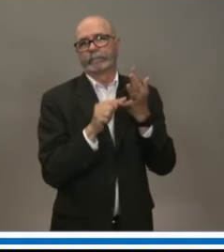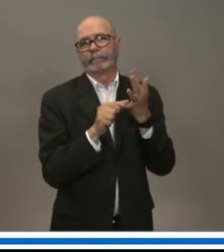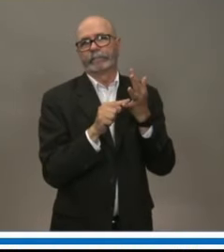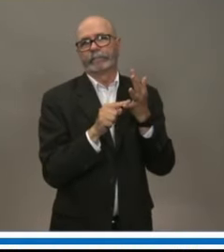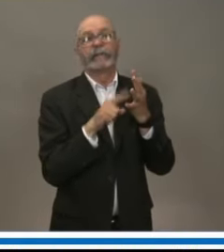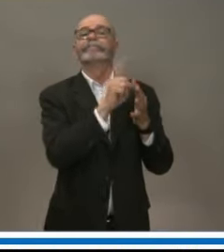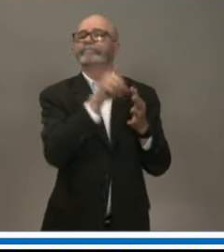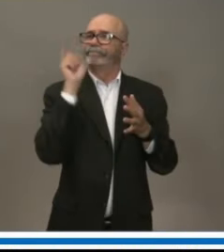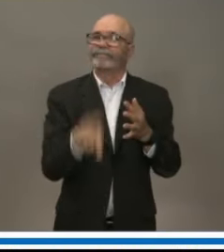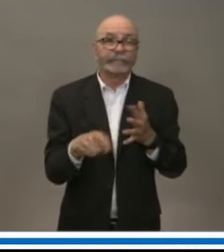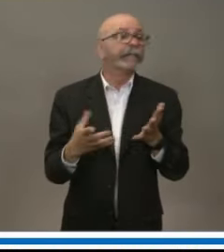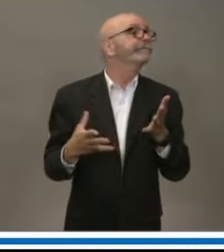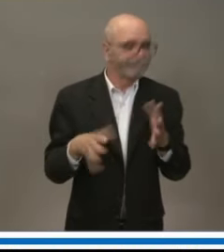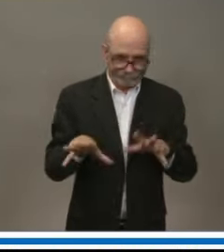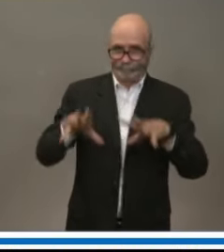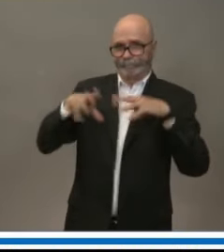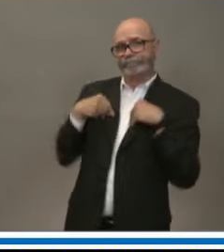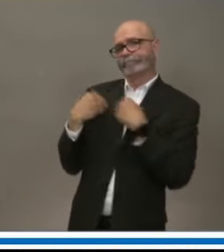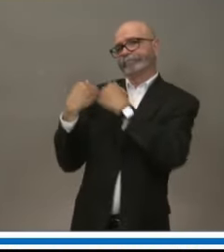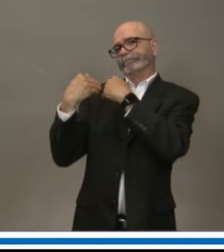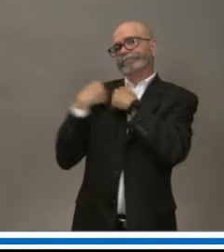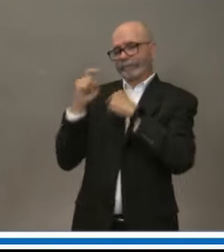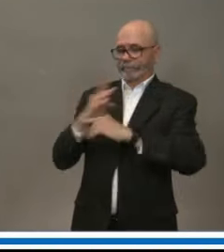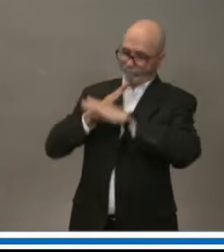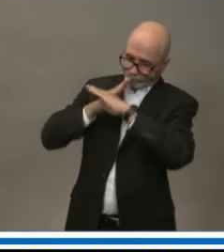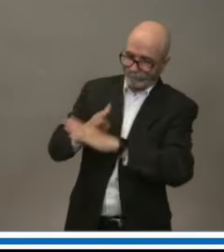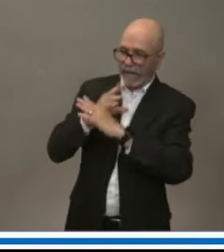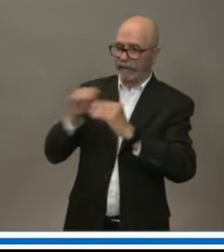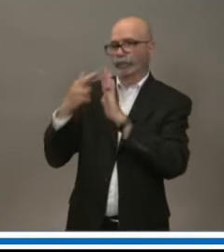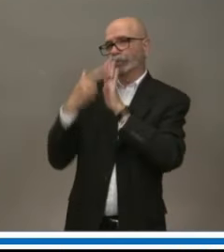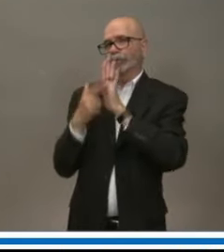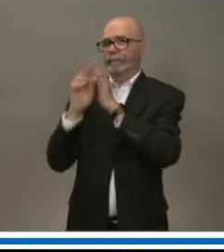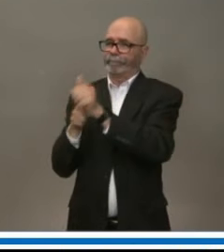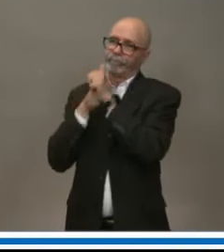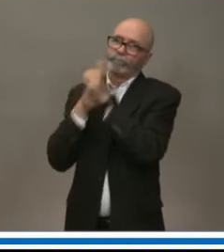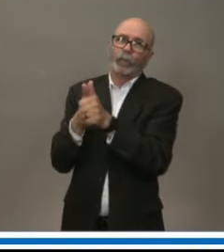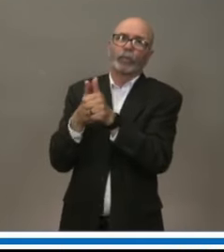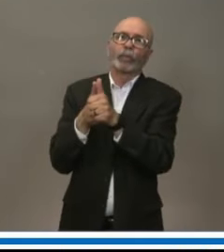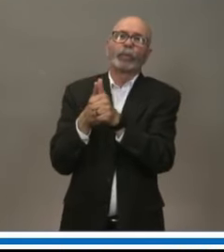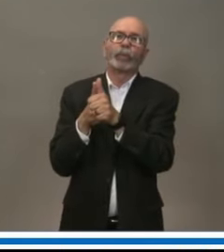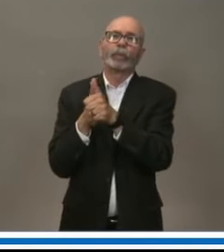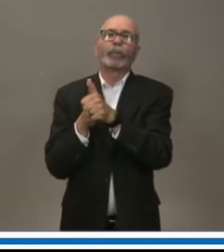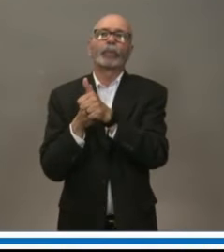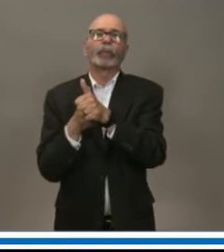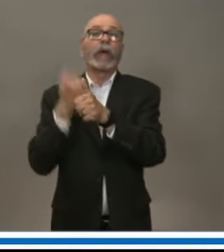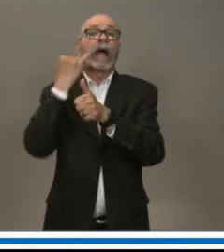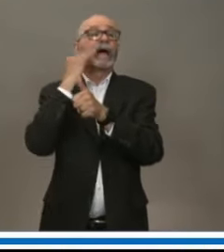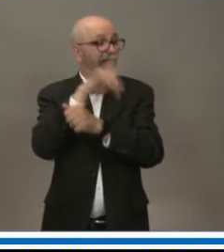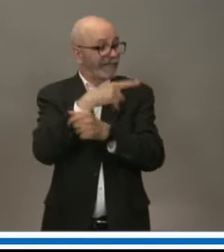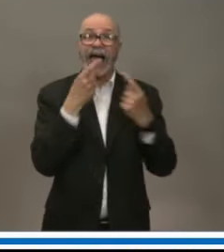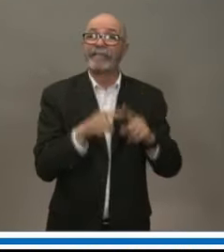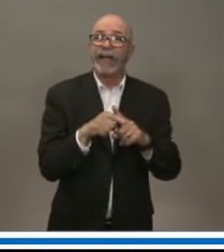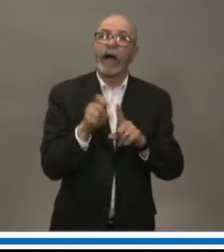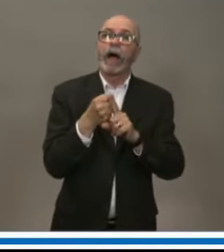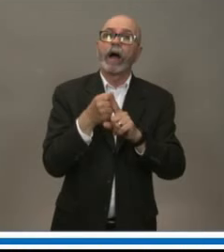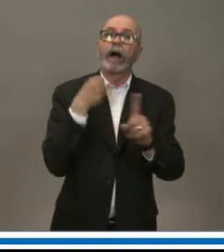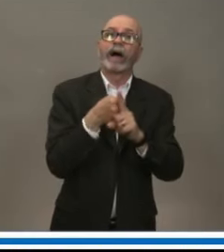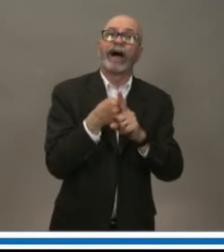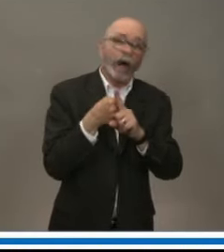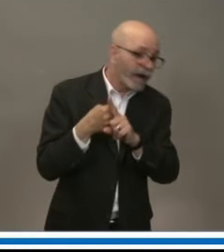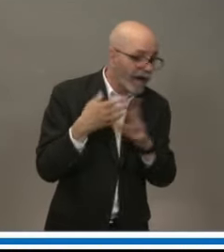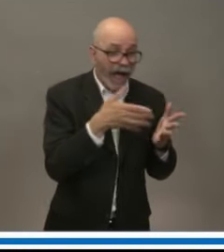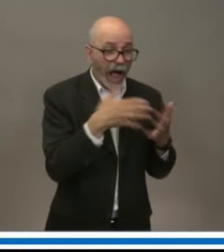prevent cases and how they respond if they do get cases and even an outbreak. We are now providing masks and directed